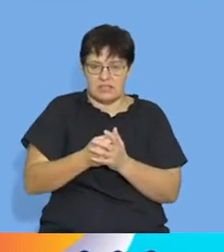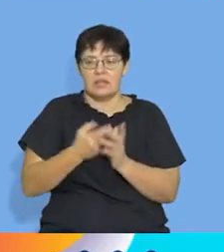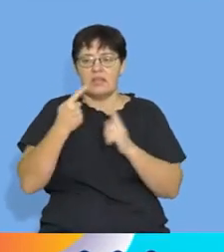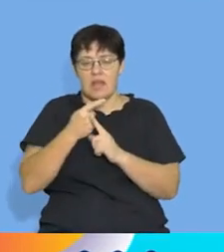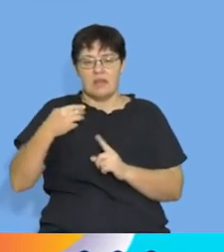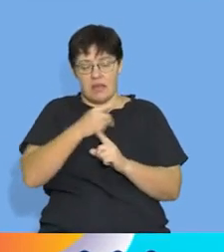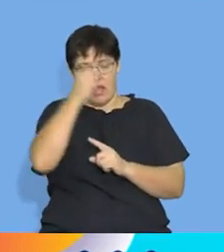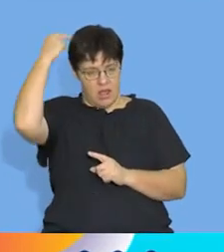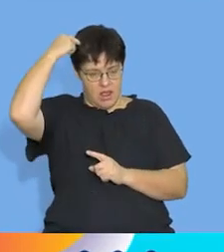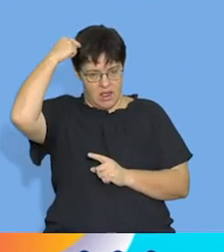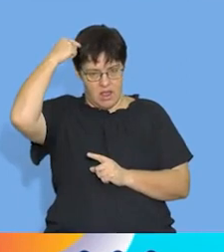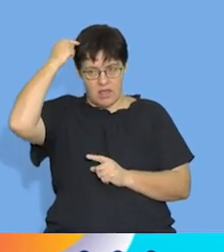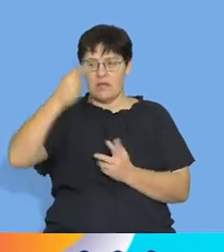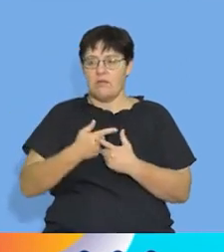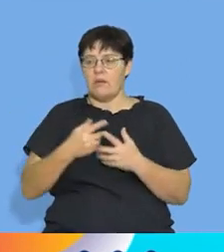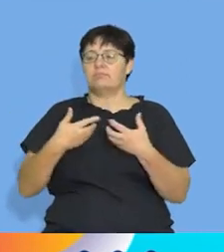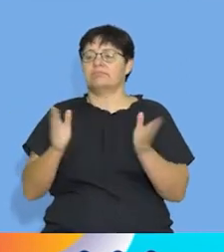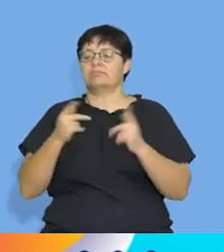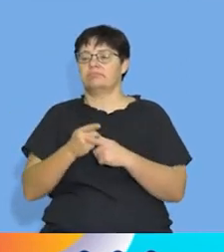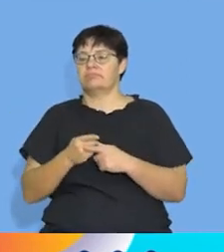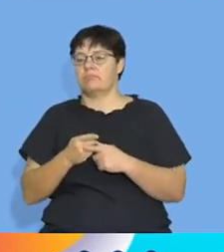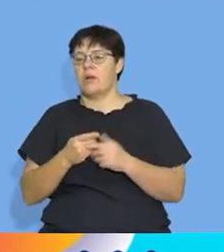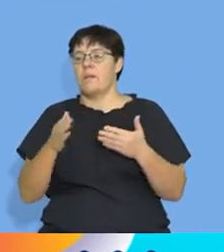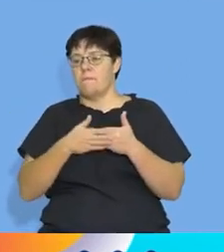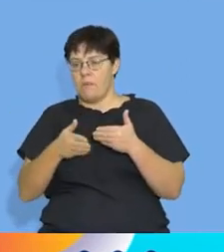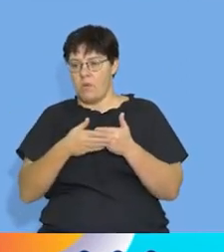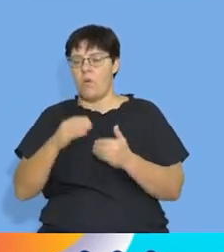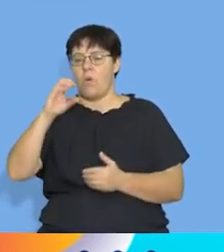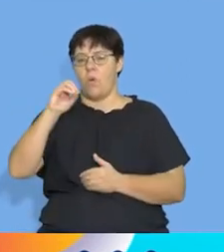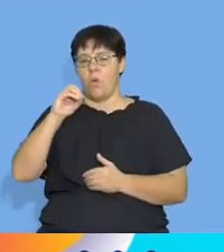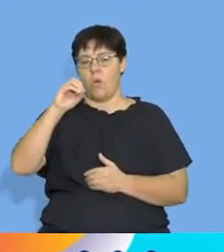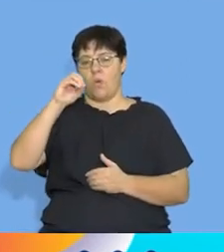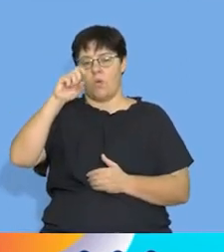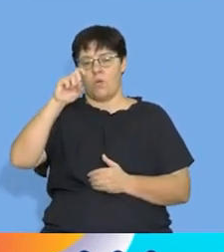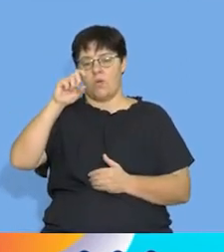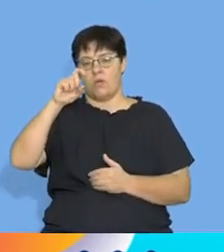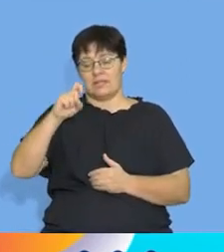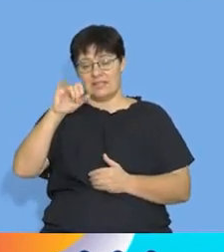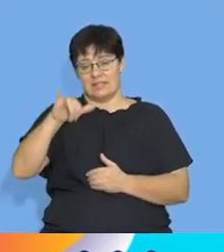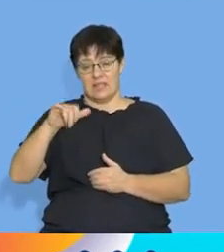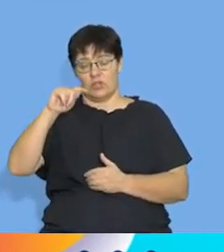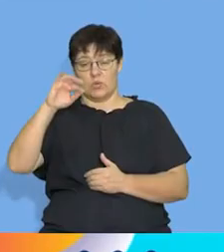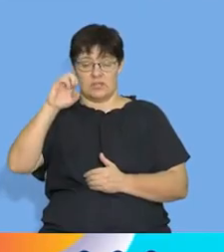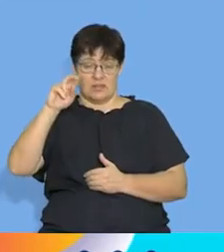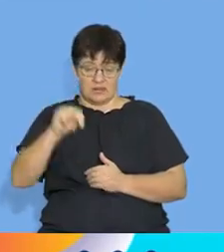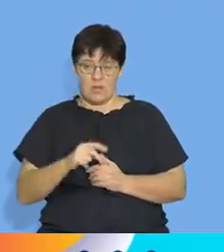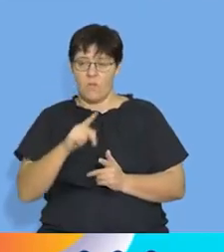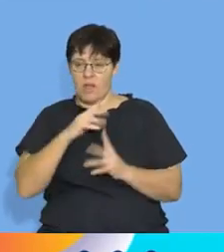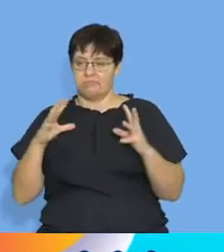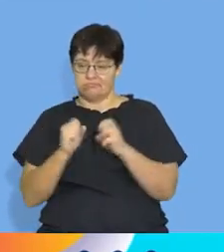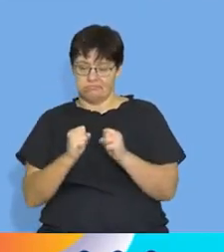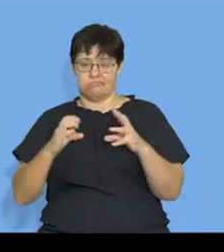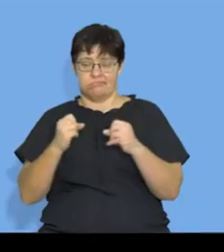and stimulating the neurons in the brain to be able to now stimulate more oxytocin, which further contracts the